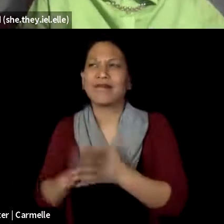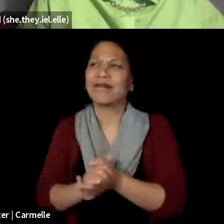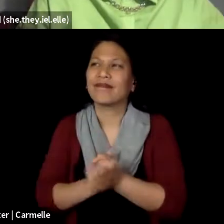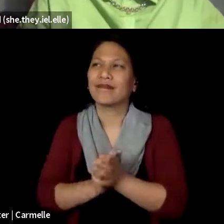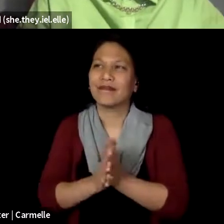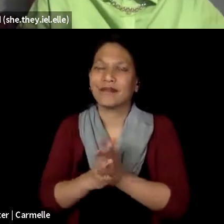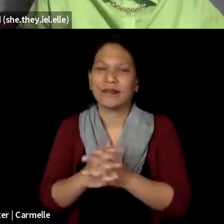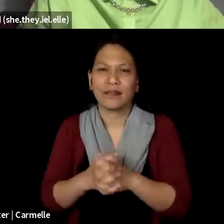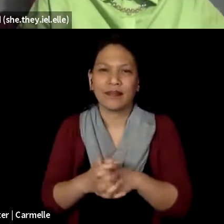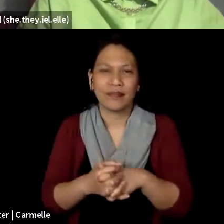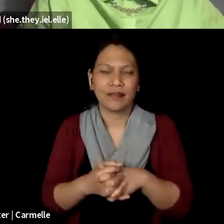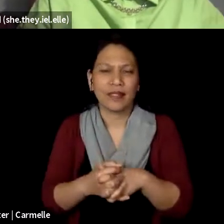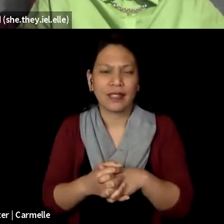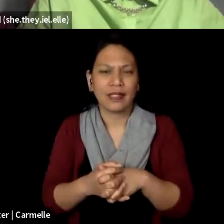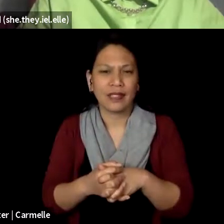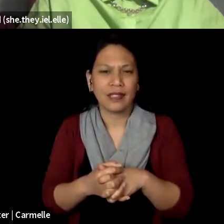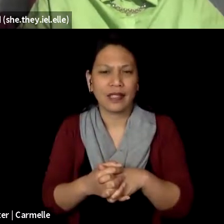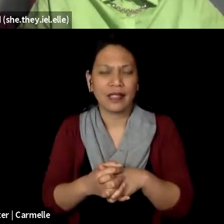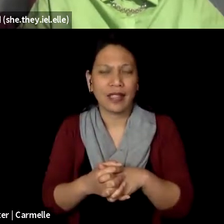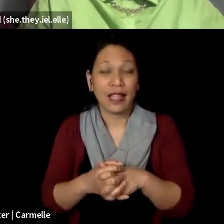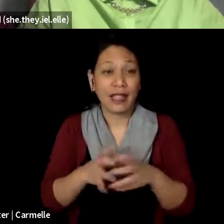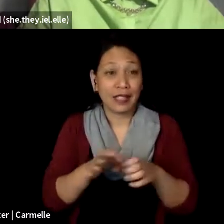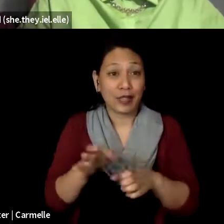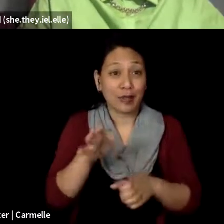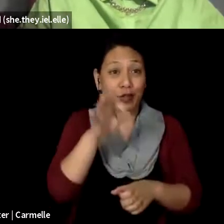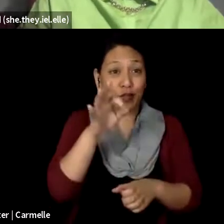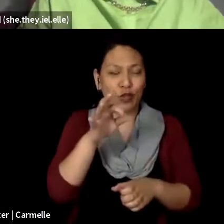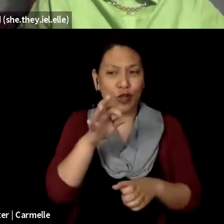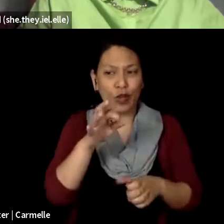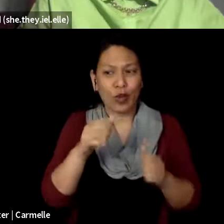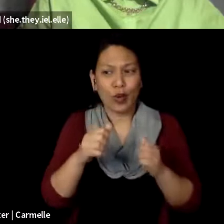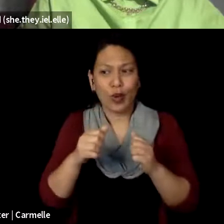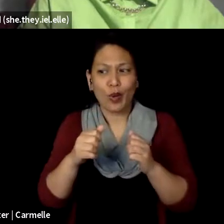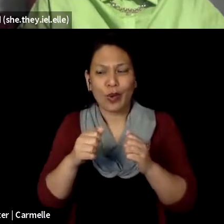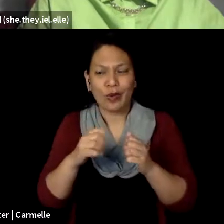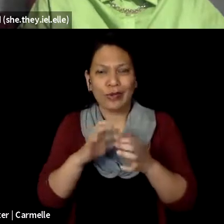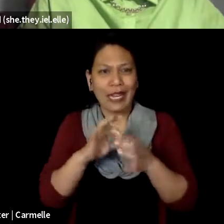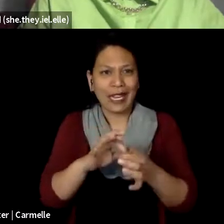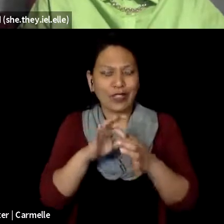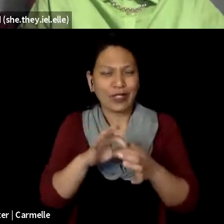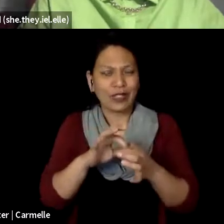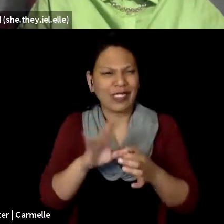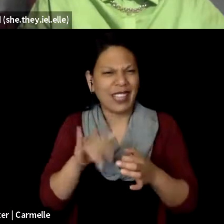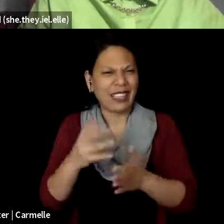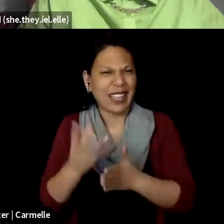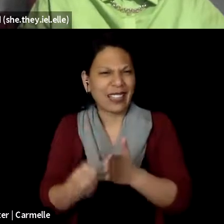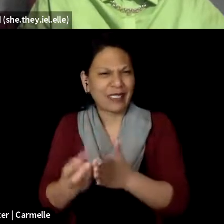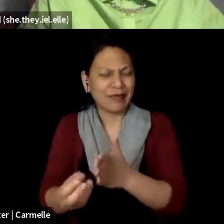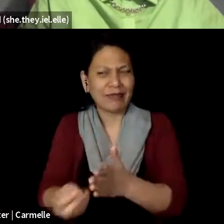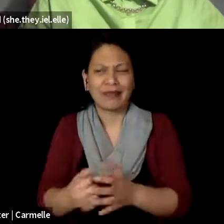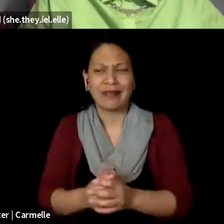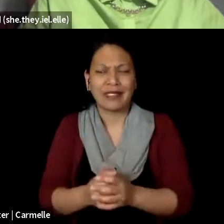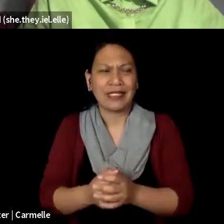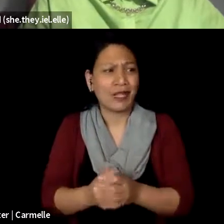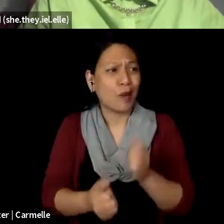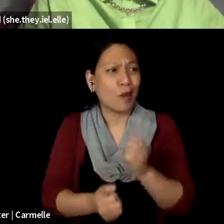like there's definitely a disconnection with the spiritual, with that connection with our ancestors in most